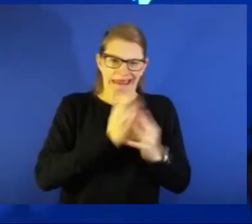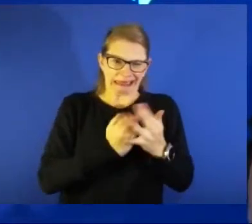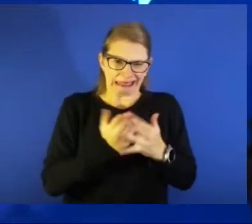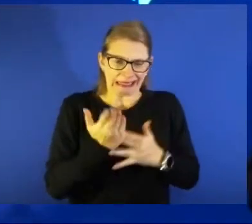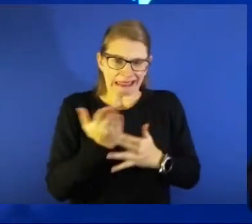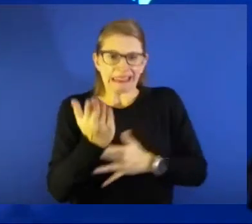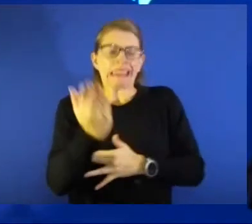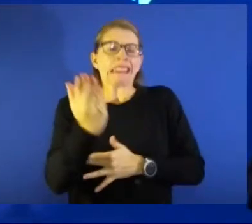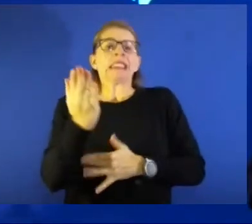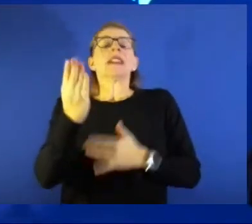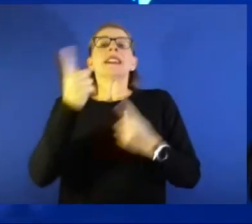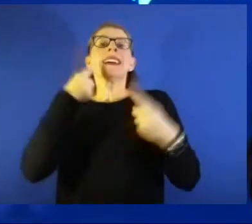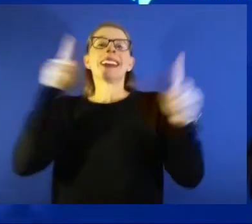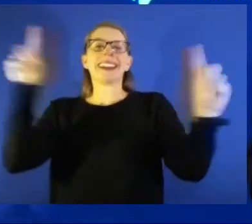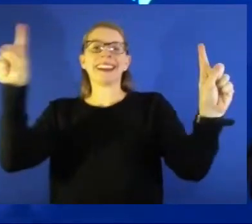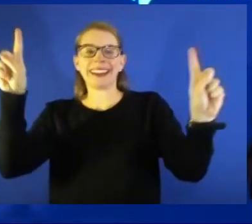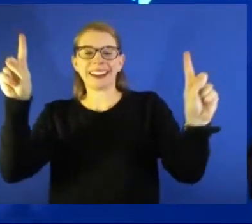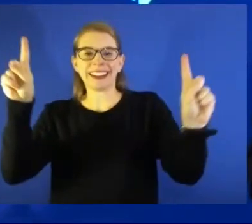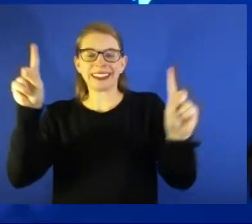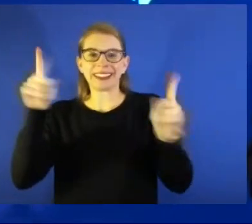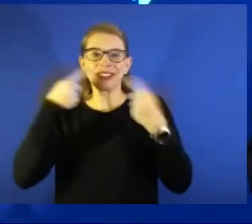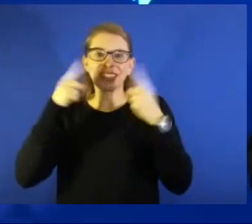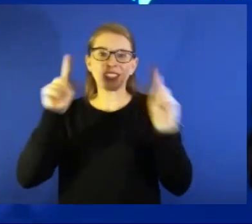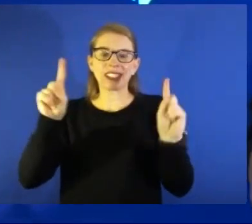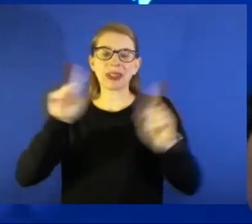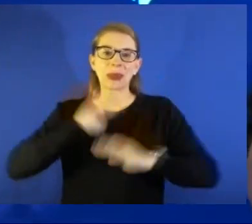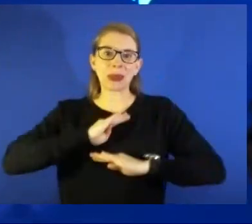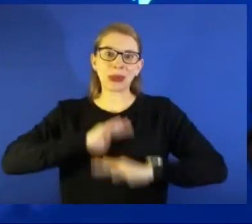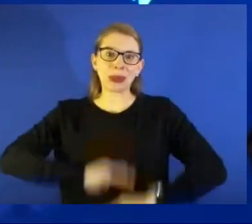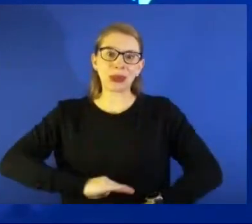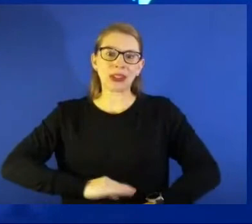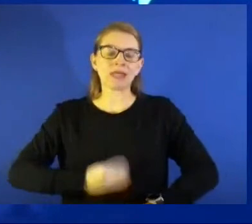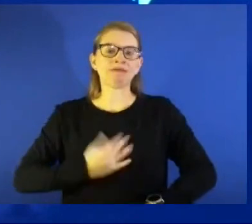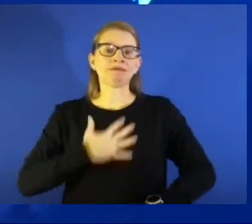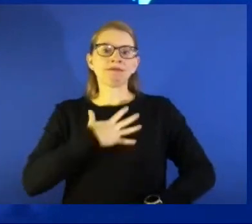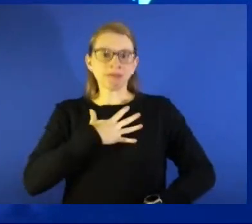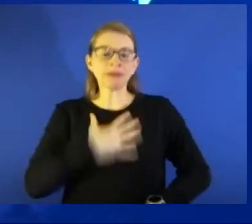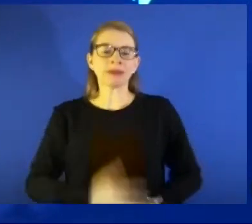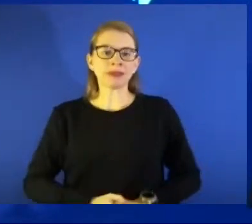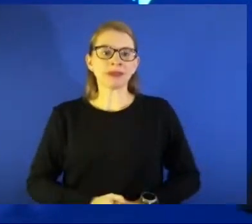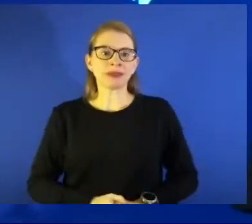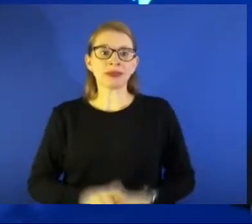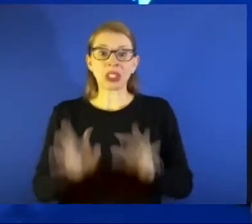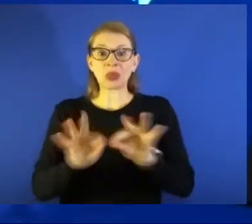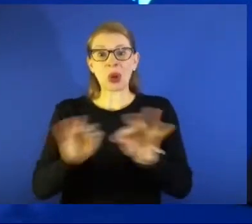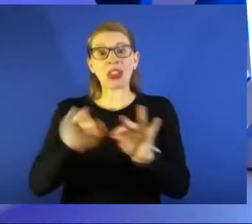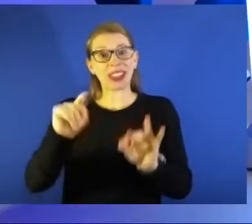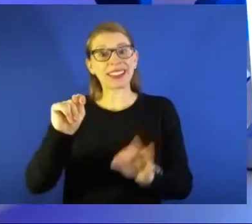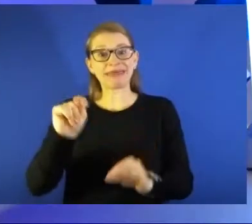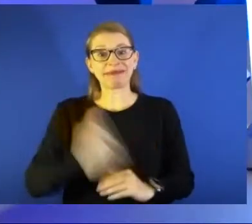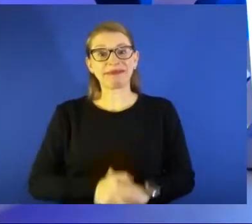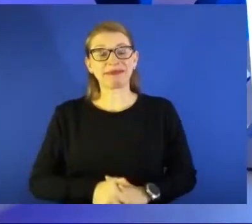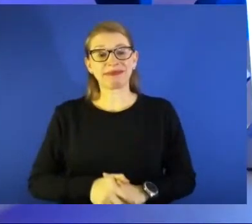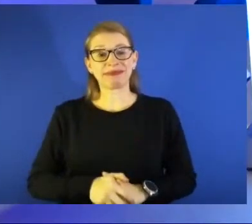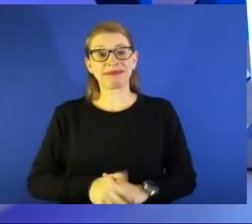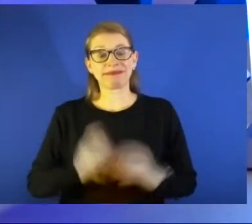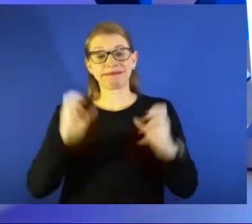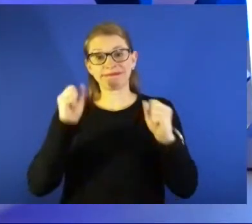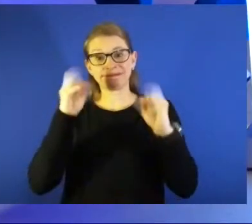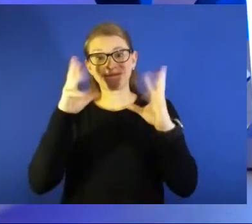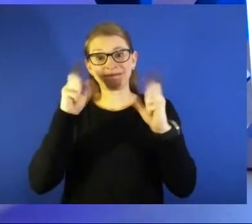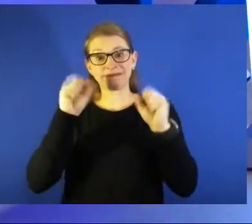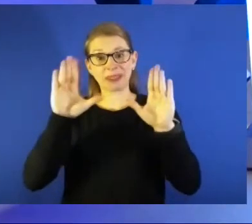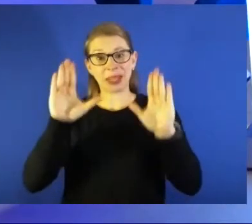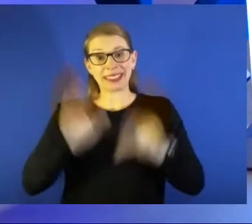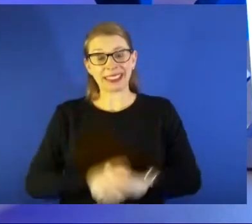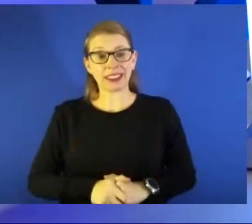those victories so sweet and so worth it. It's amazing. It just makes it a lot worth it. You